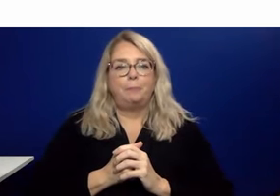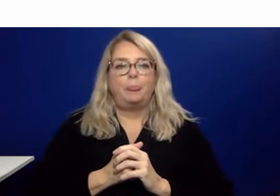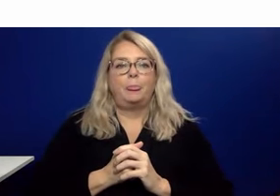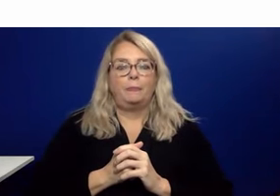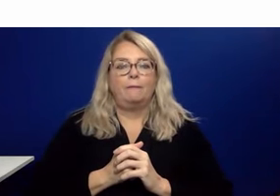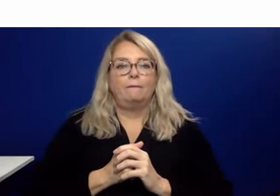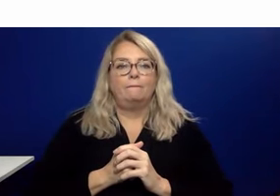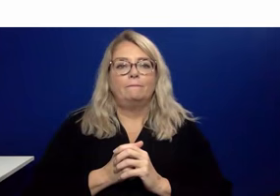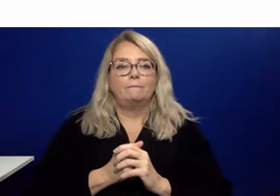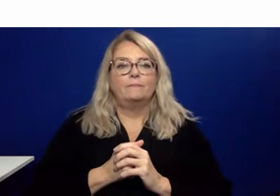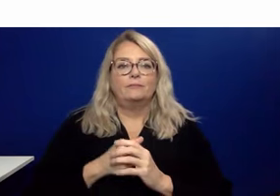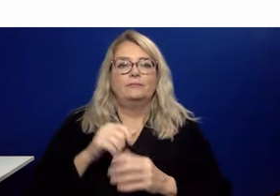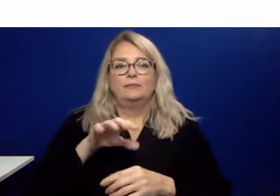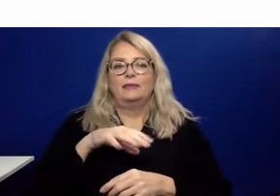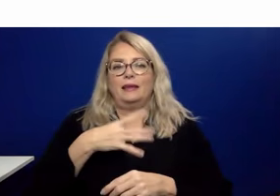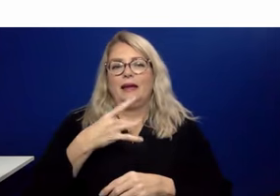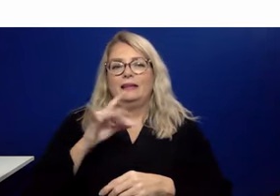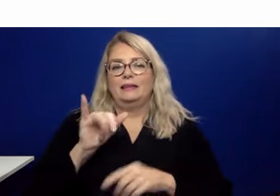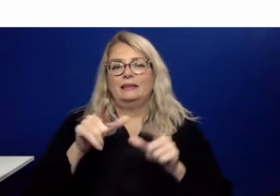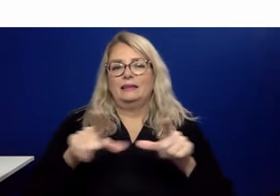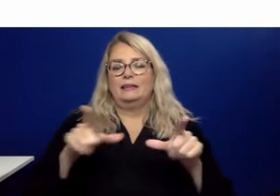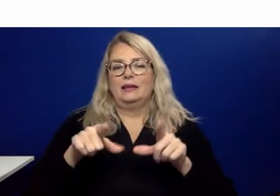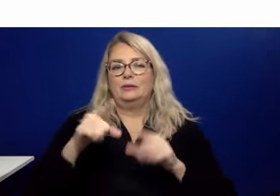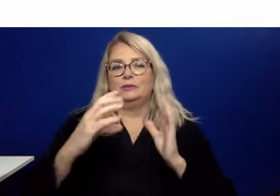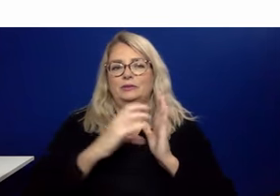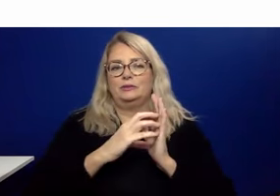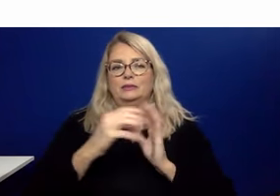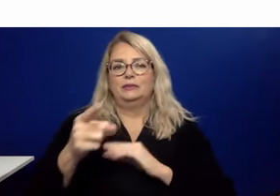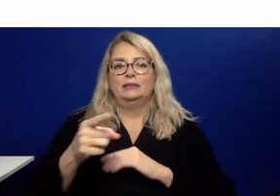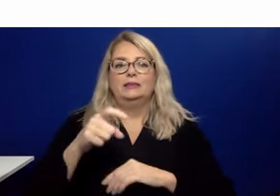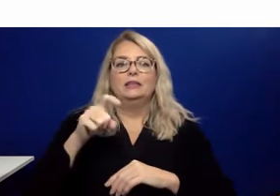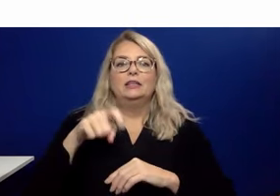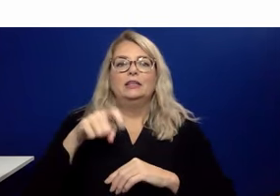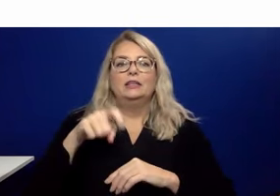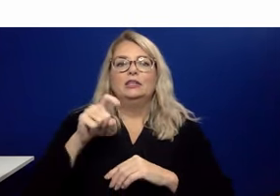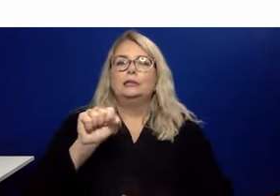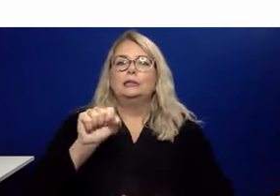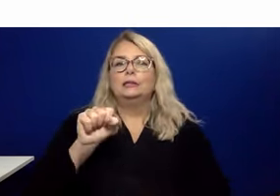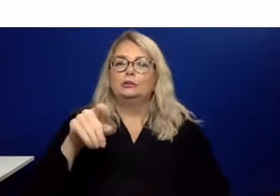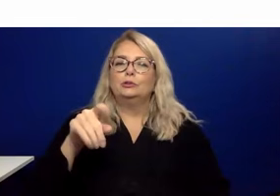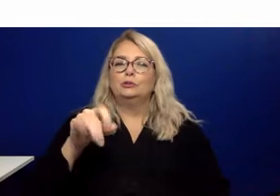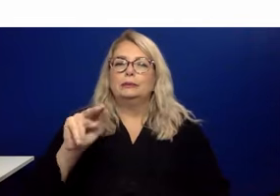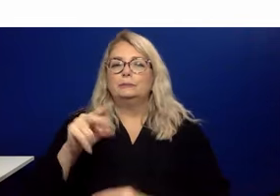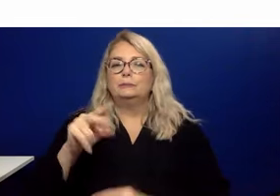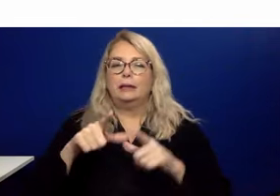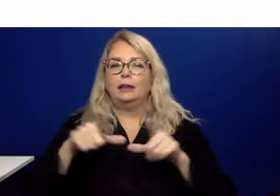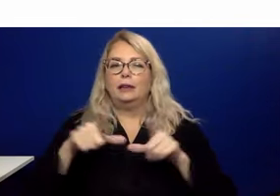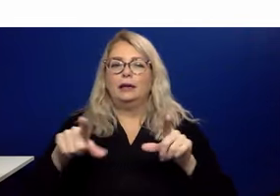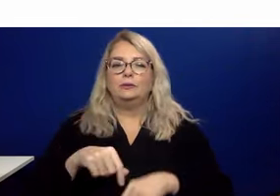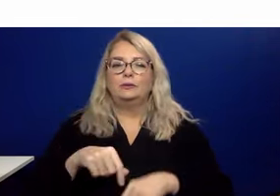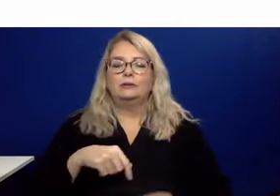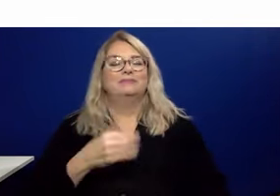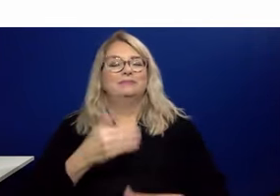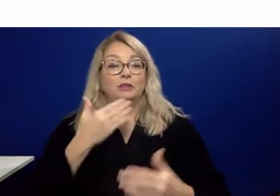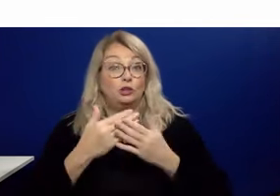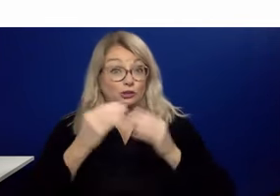I like the language this nurse used. She goes, I have to spin it. You got to spin the language. What do you mean by that, right? A good teacher has to figure it out. You got